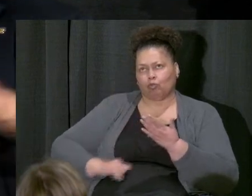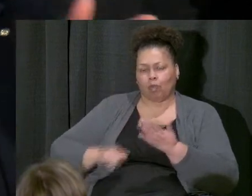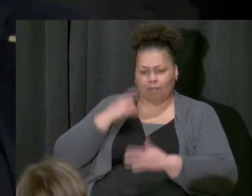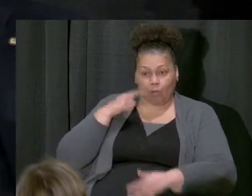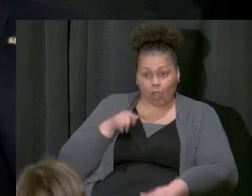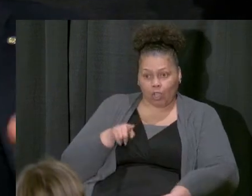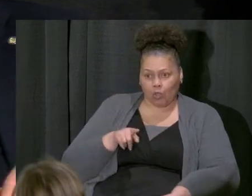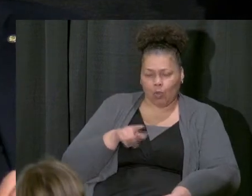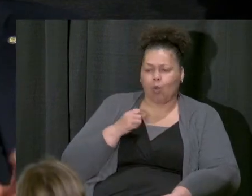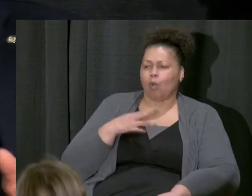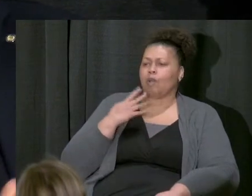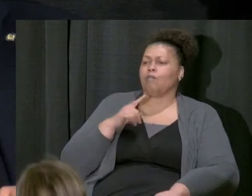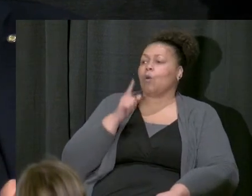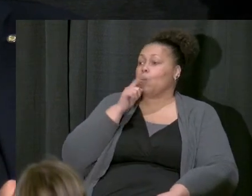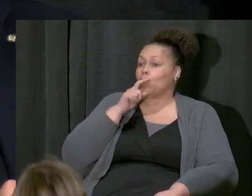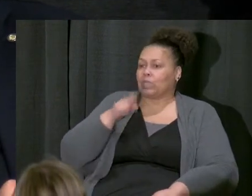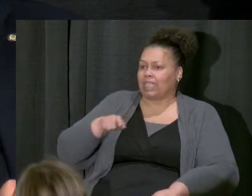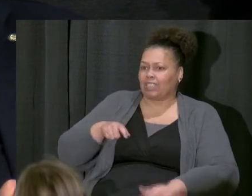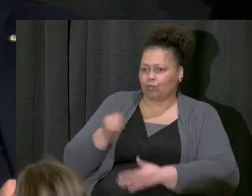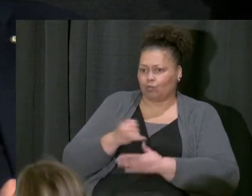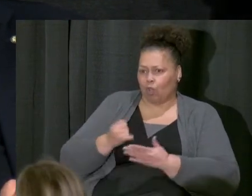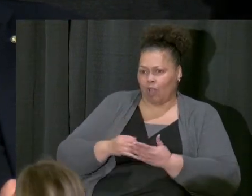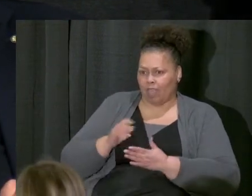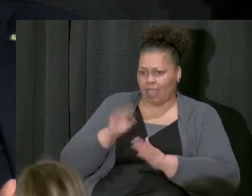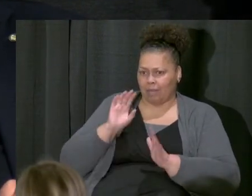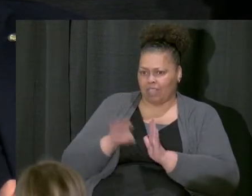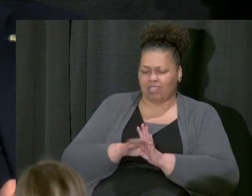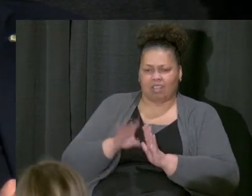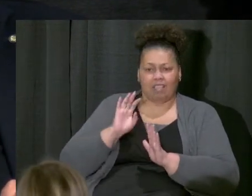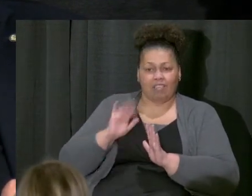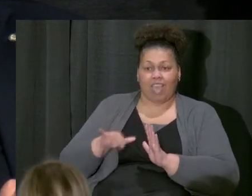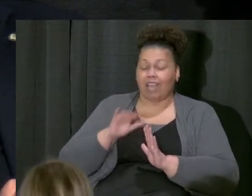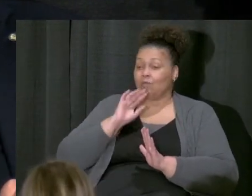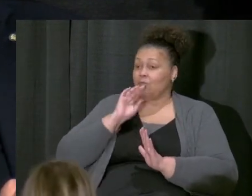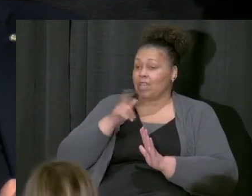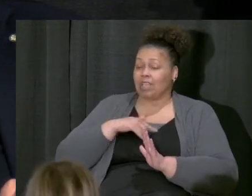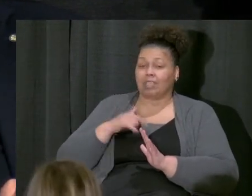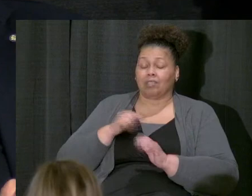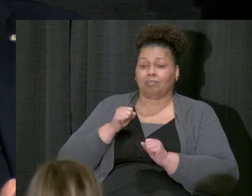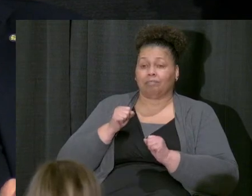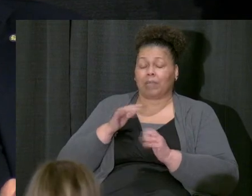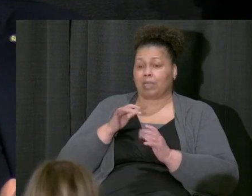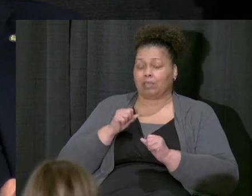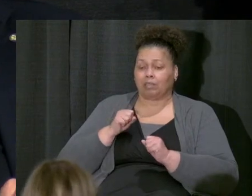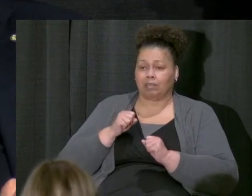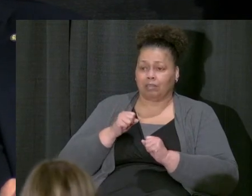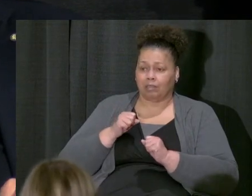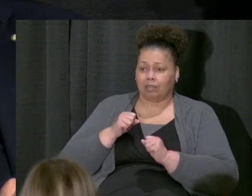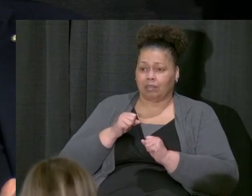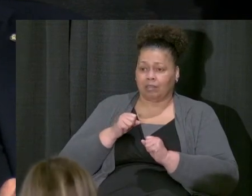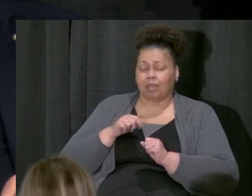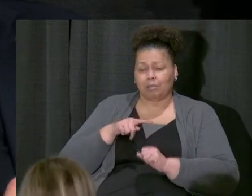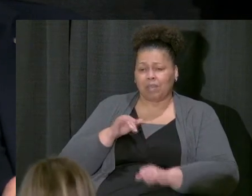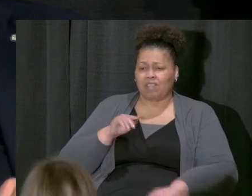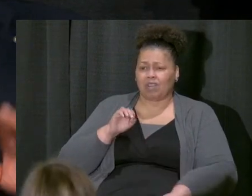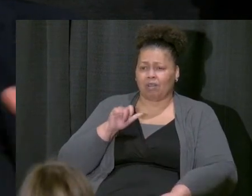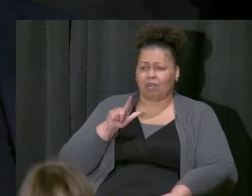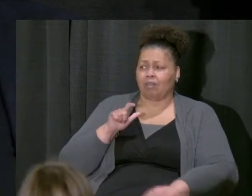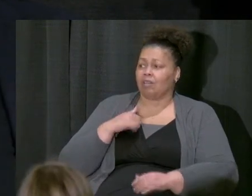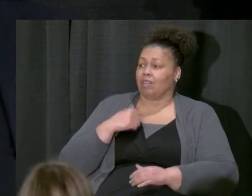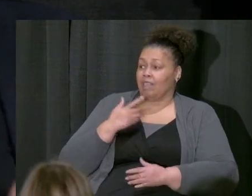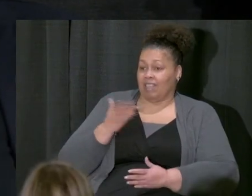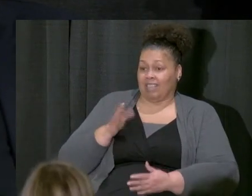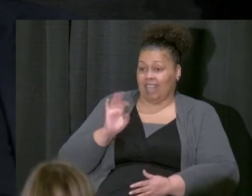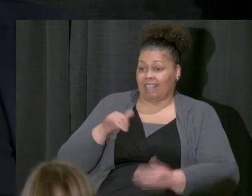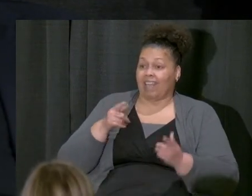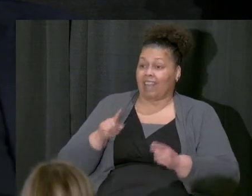or for whoever else needed to draw images. I mean, that's pivotal, okay? Stuff like that happens at